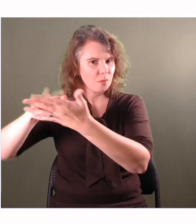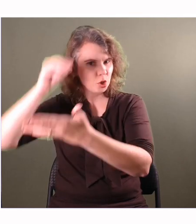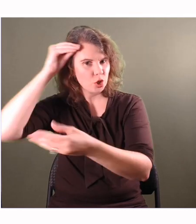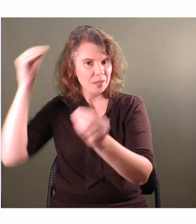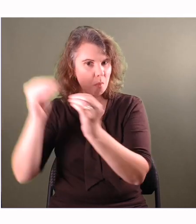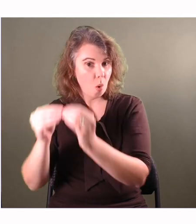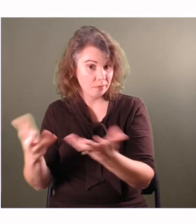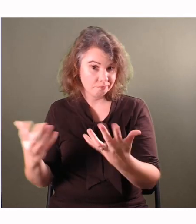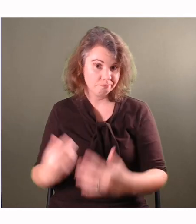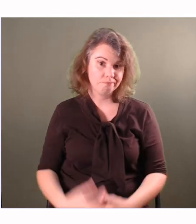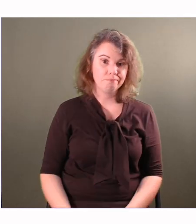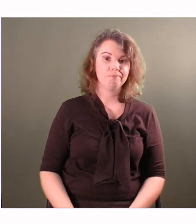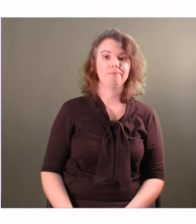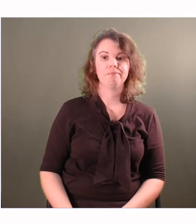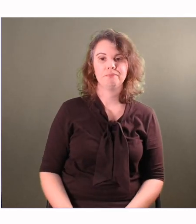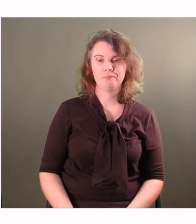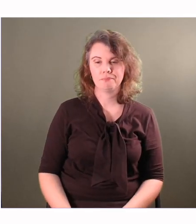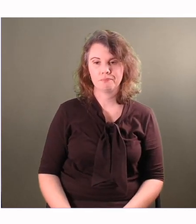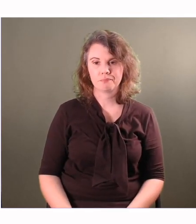prevents new learning.